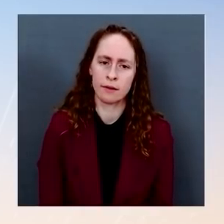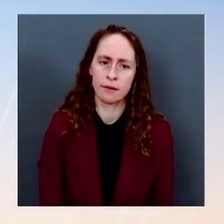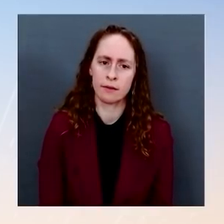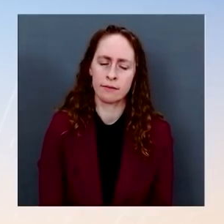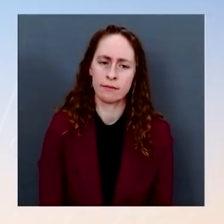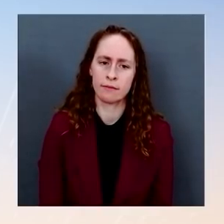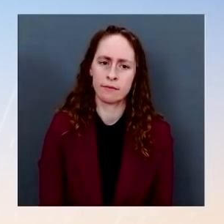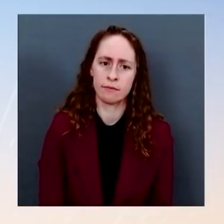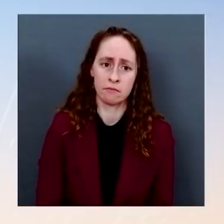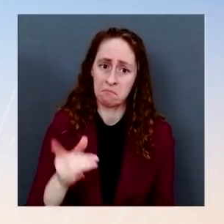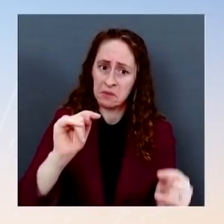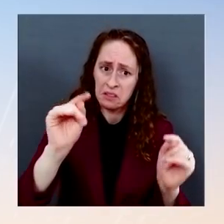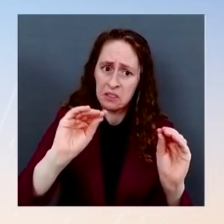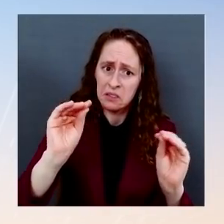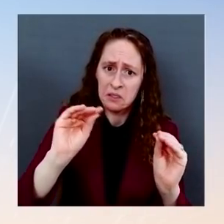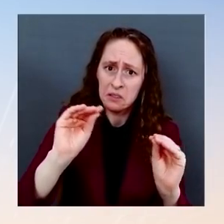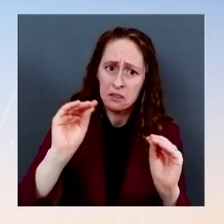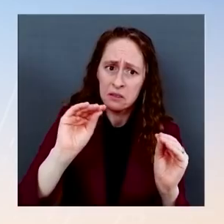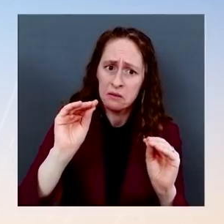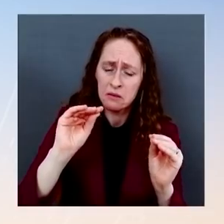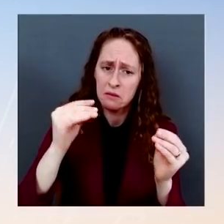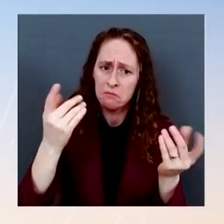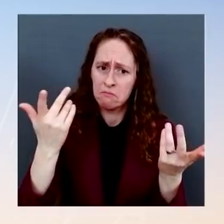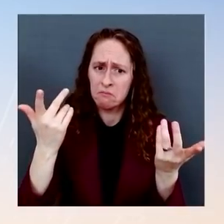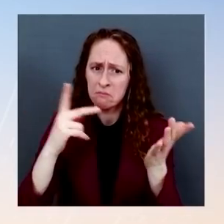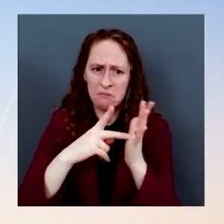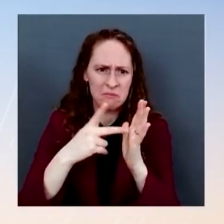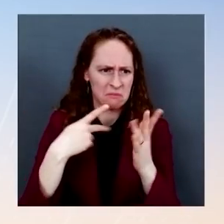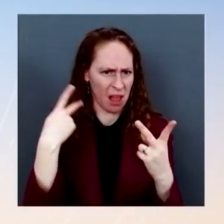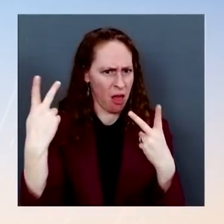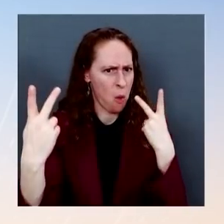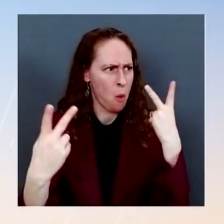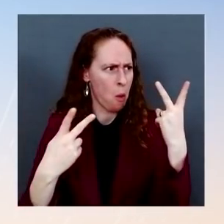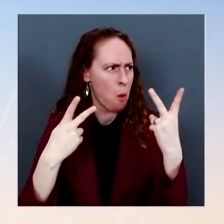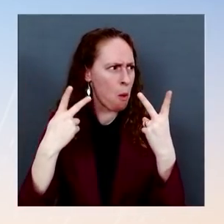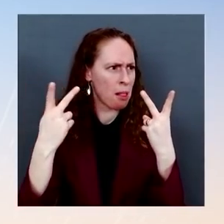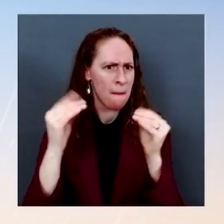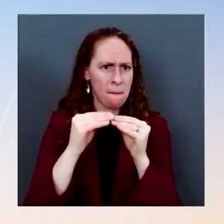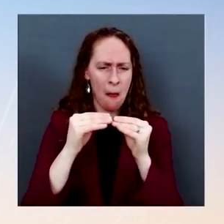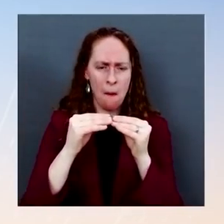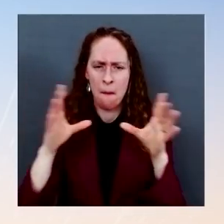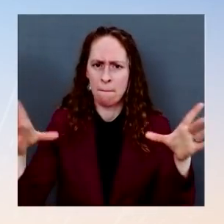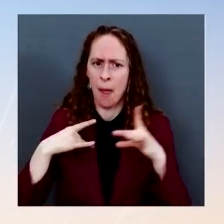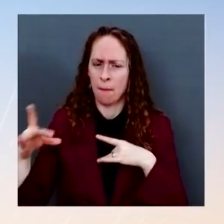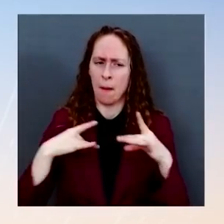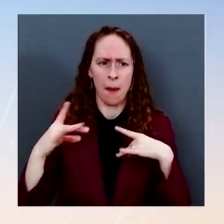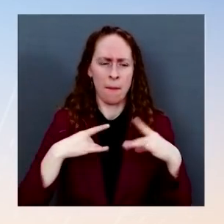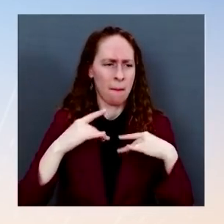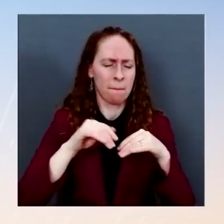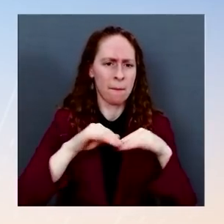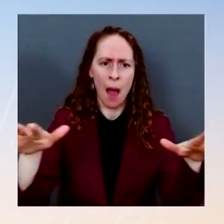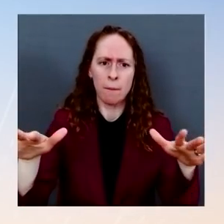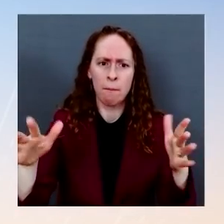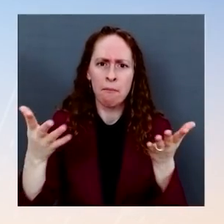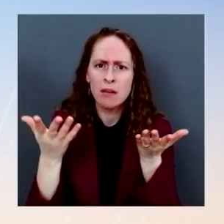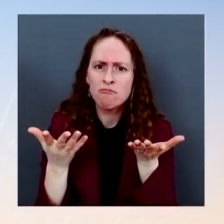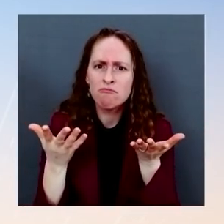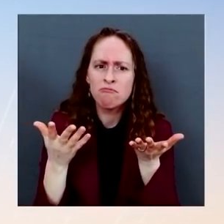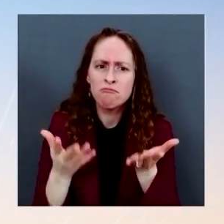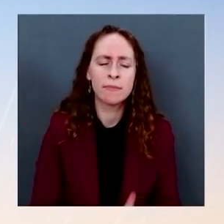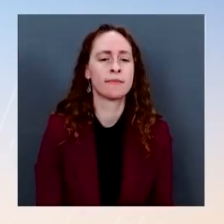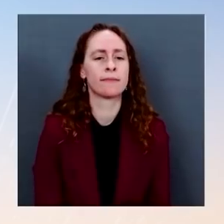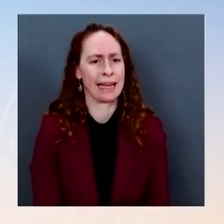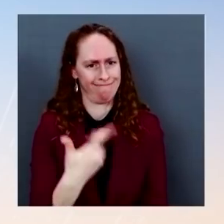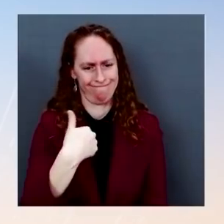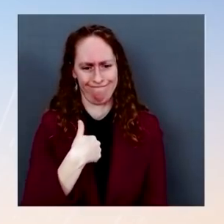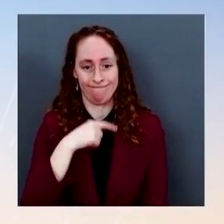different agencies to give any additional information, but I would just note that we do expect there to be breakthrough cases, as there will be across government. Okay. On